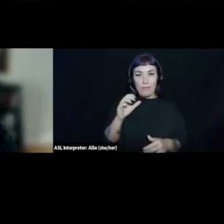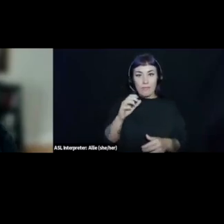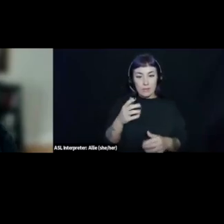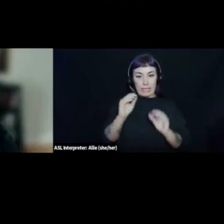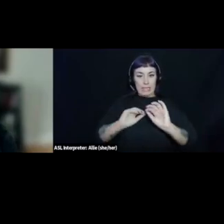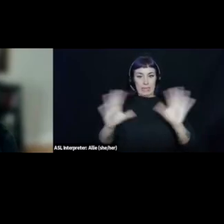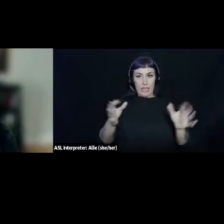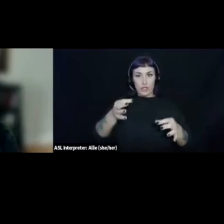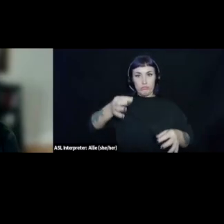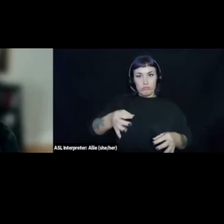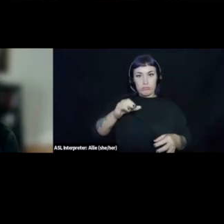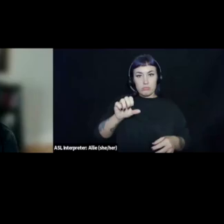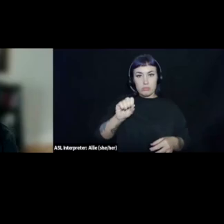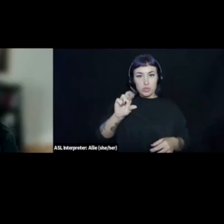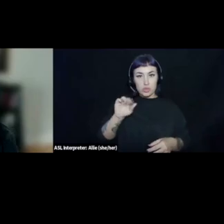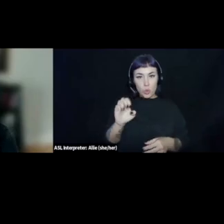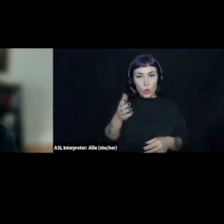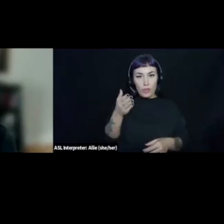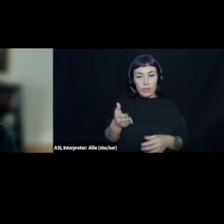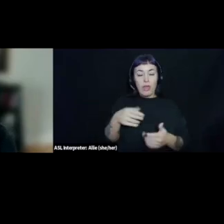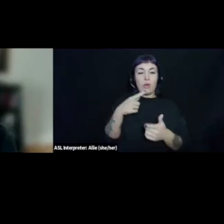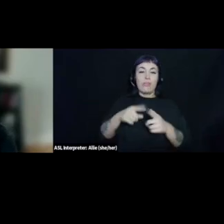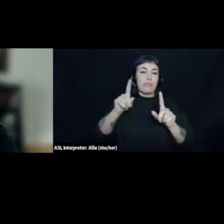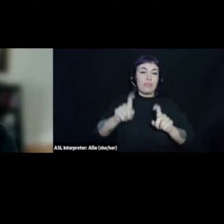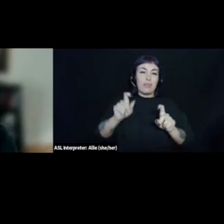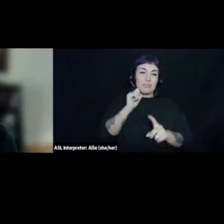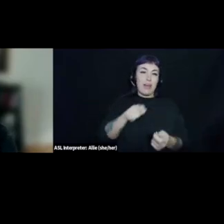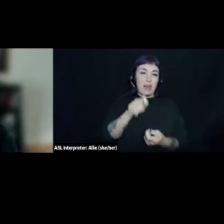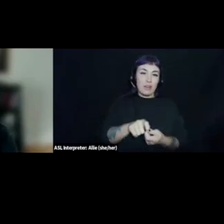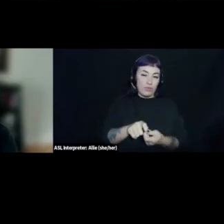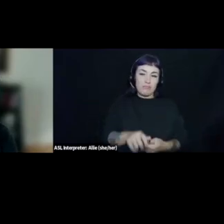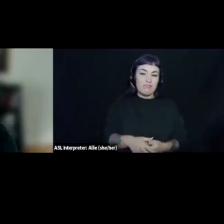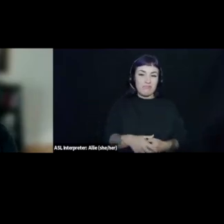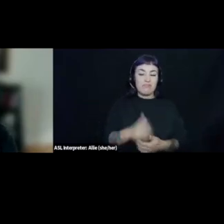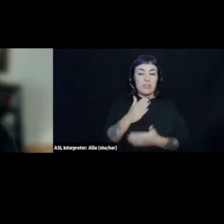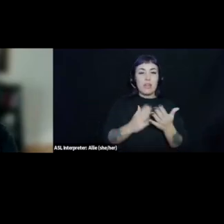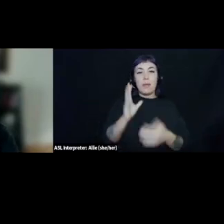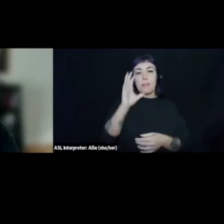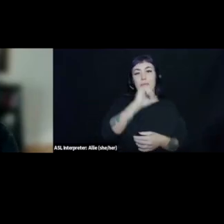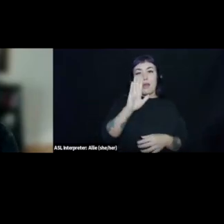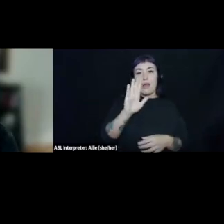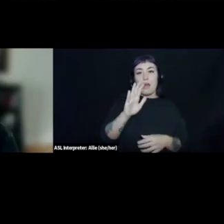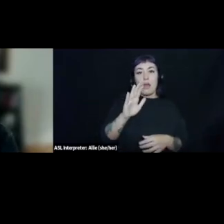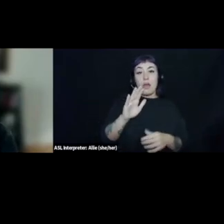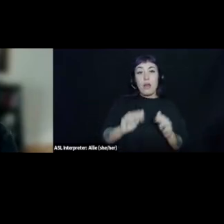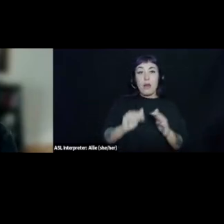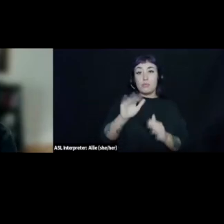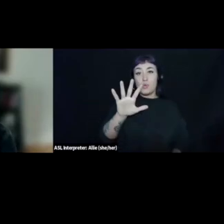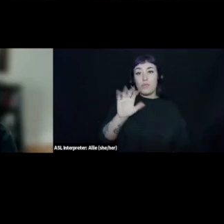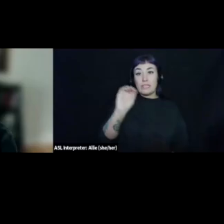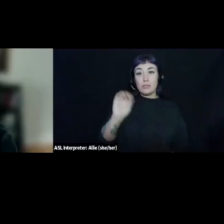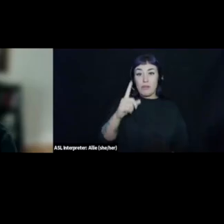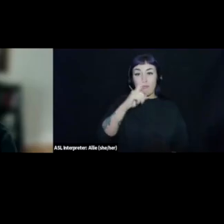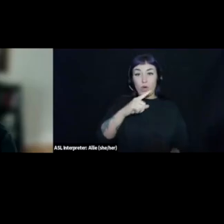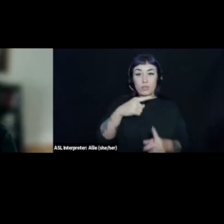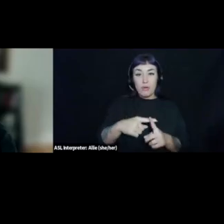sore, then the test is not super accurate. Some estimates are up to 50% false positives,